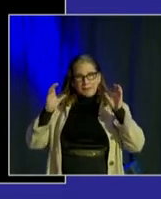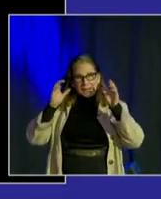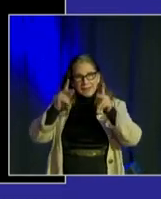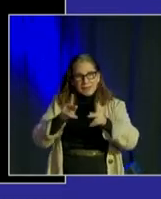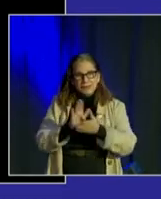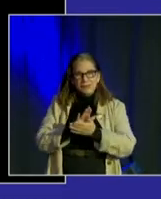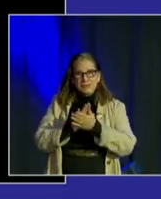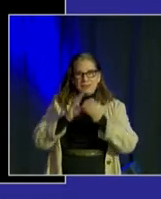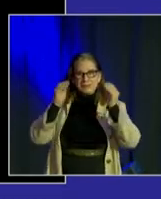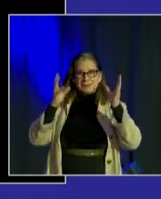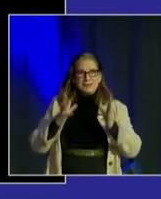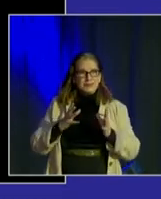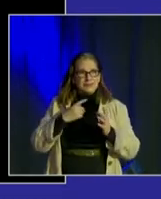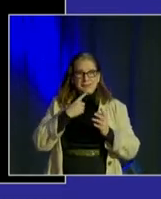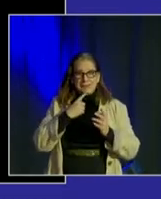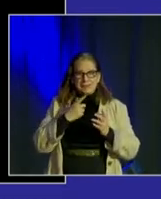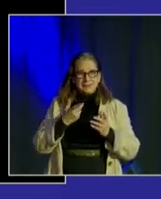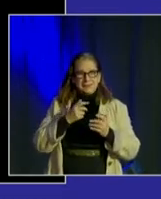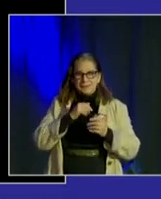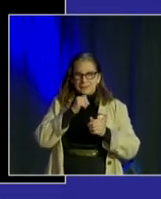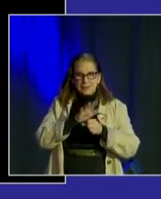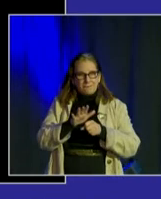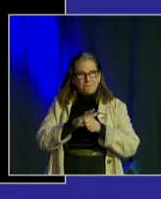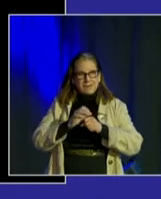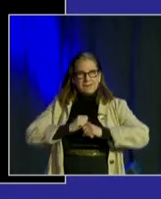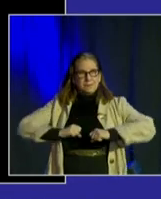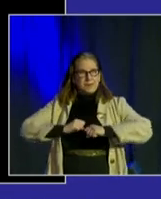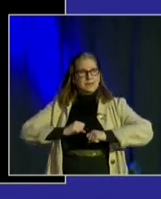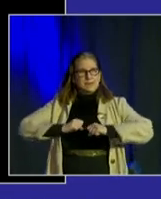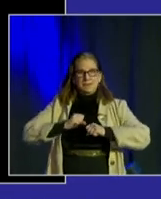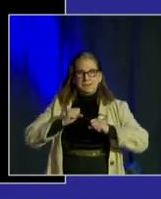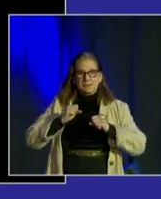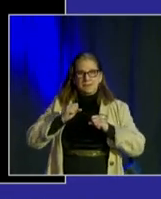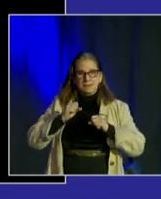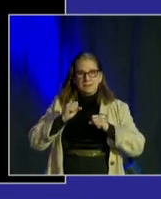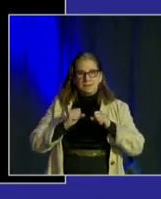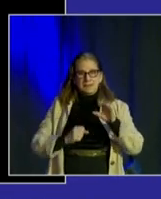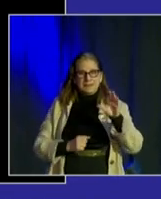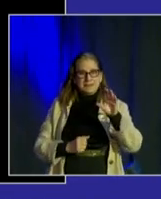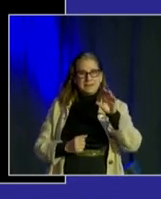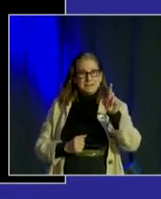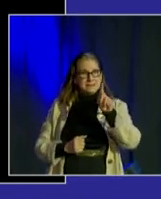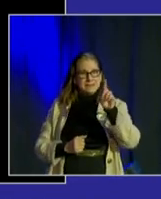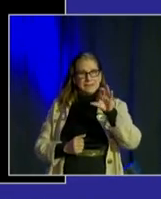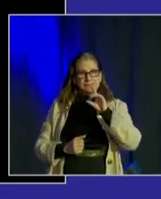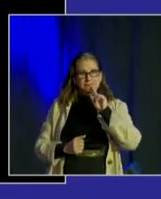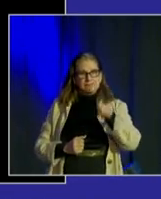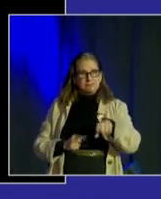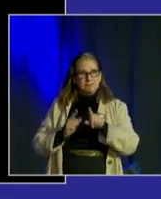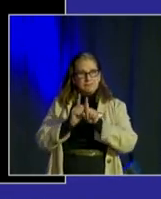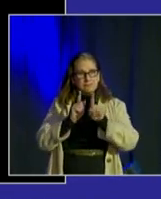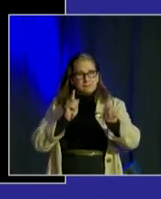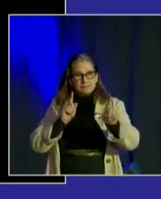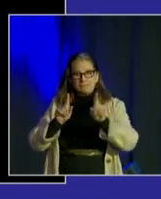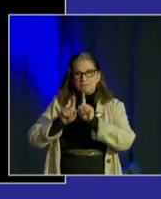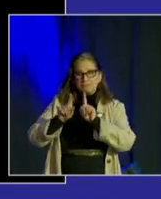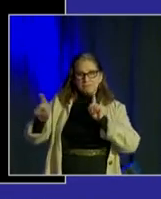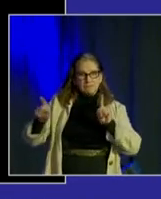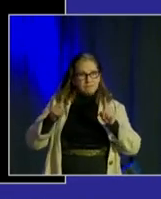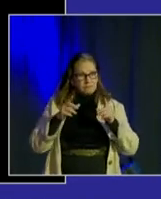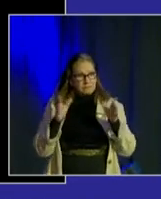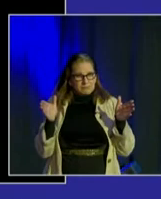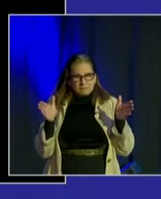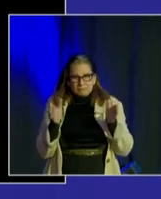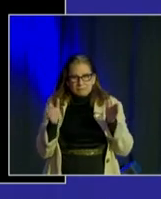don't expect this to change because of the CDC guidelines that were just issued requiring 6 feet of space between children. We want to keep our kids